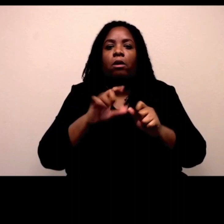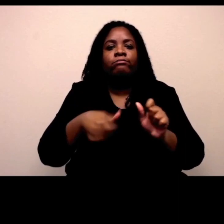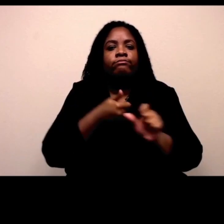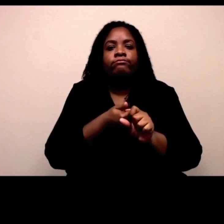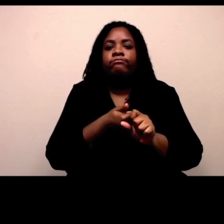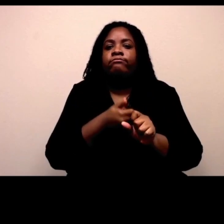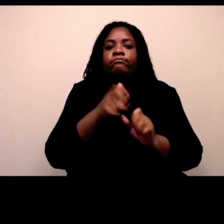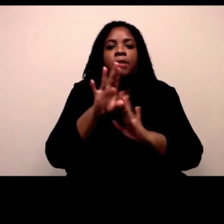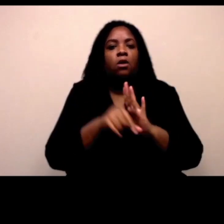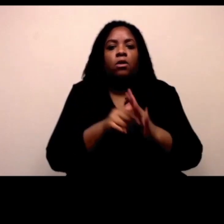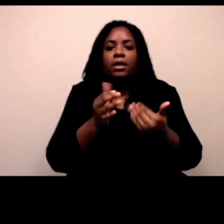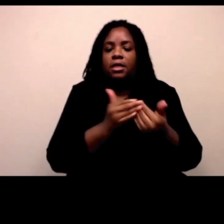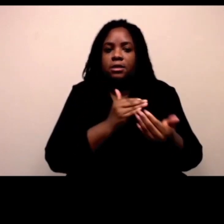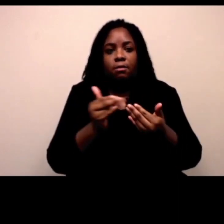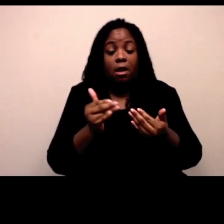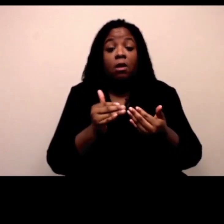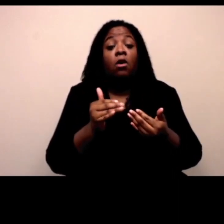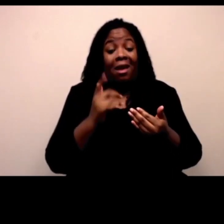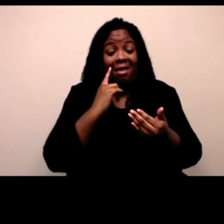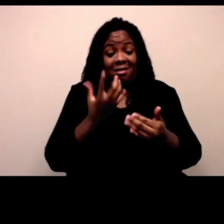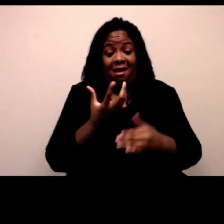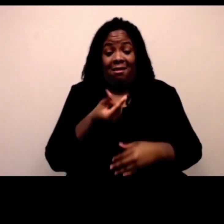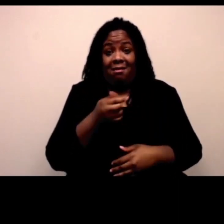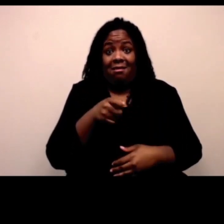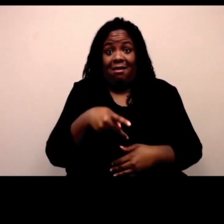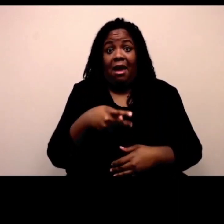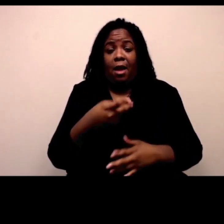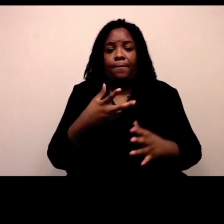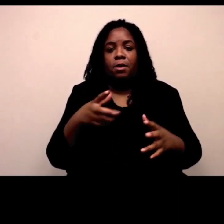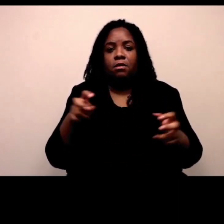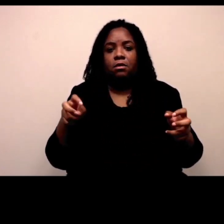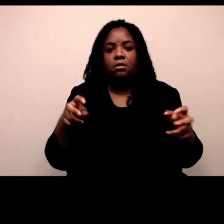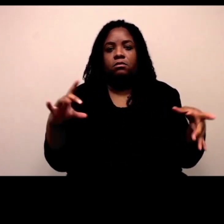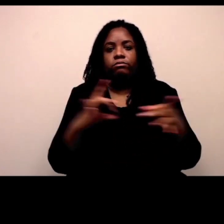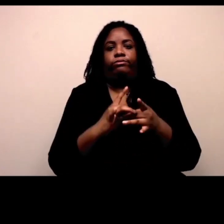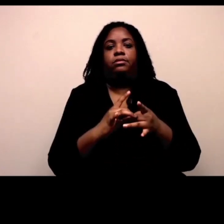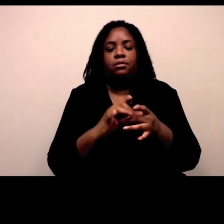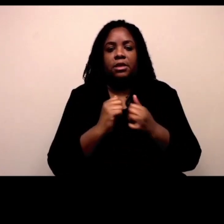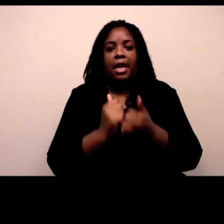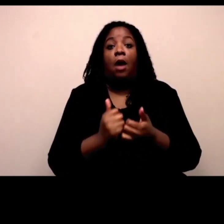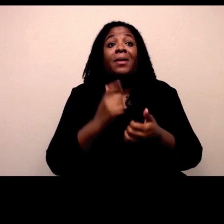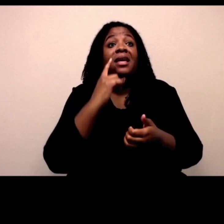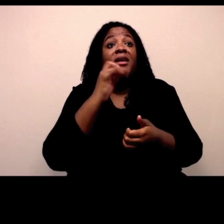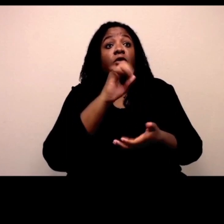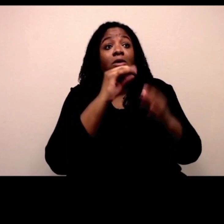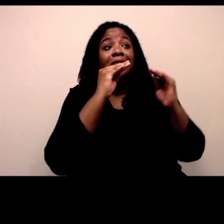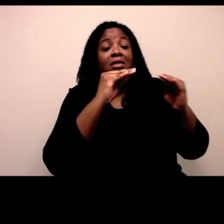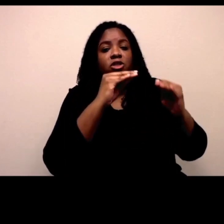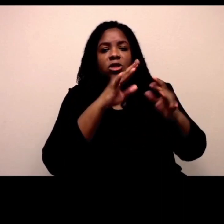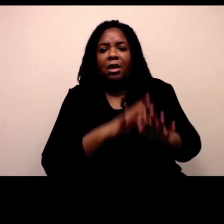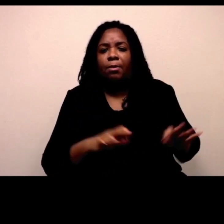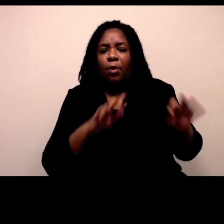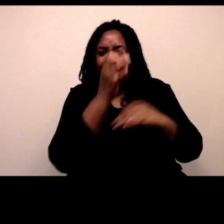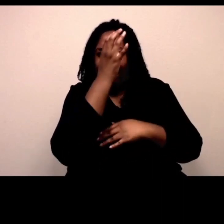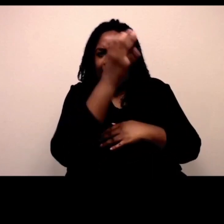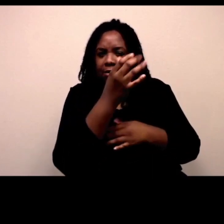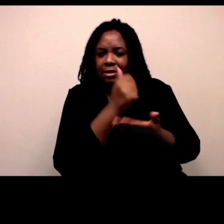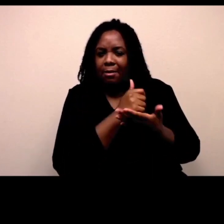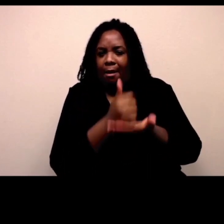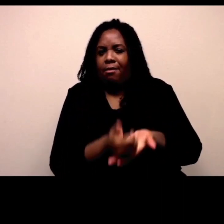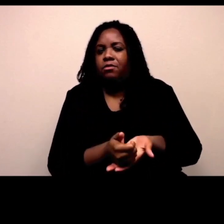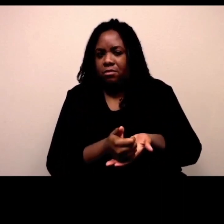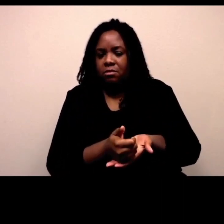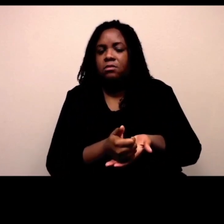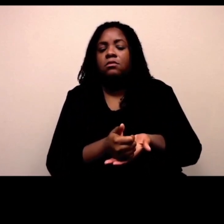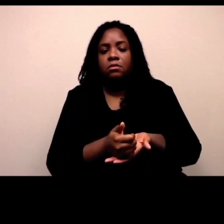you know, bridges the gap. As long as we're teaching those critical concepts, it bridges the gap into, you know,